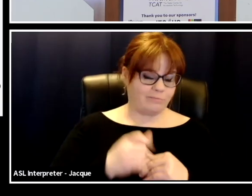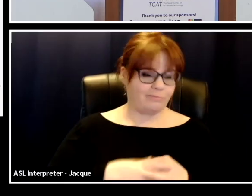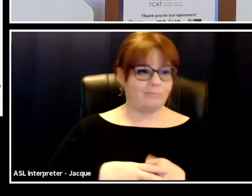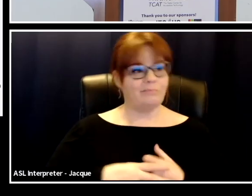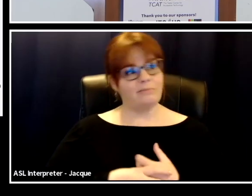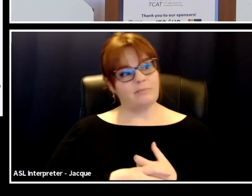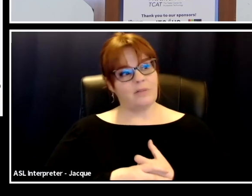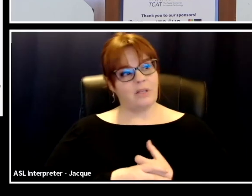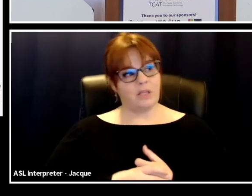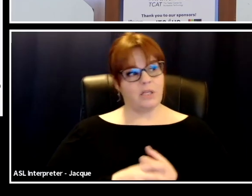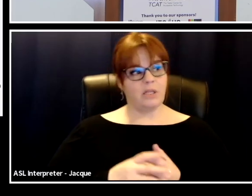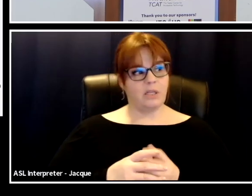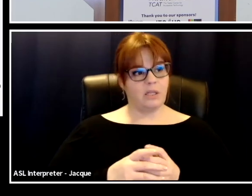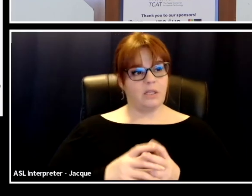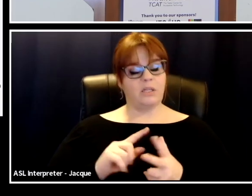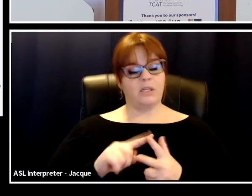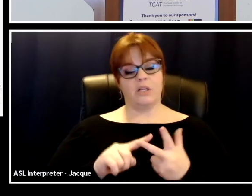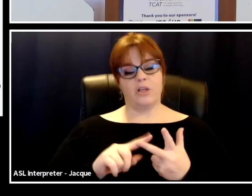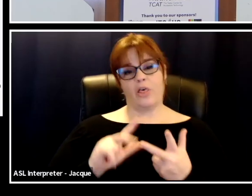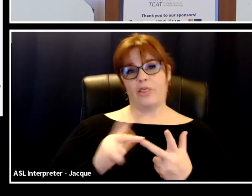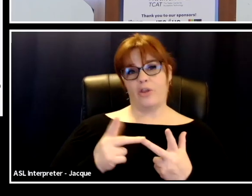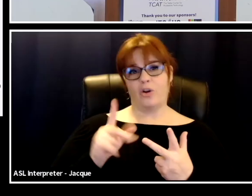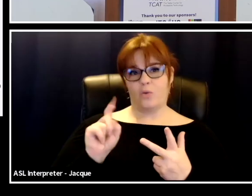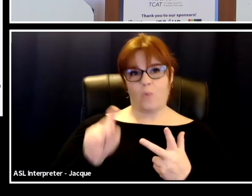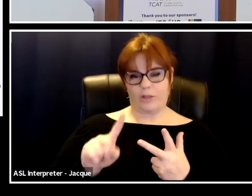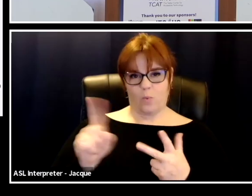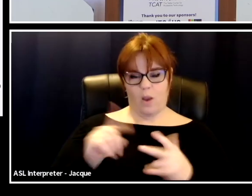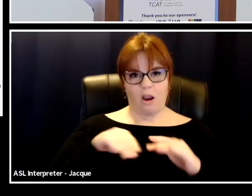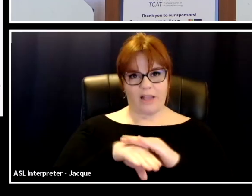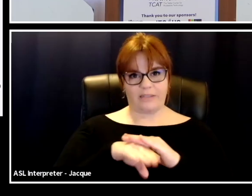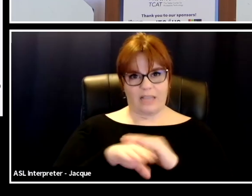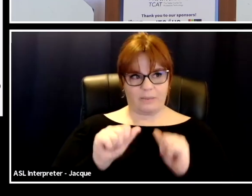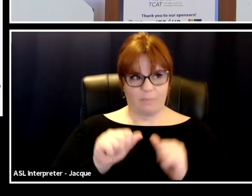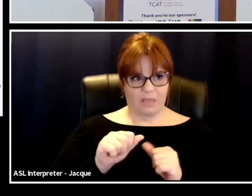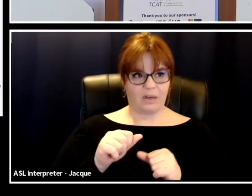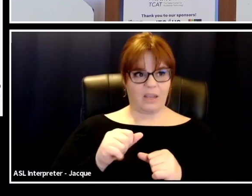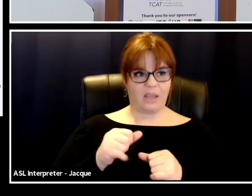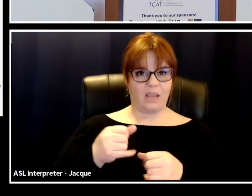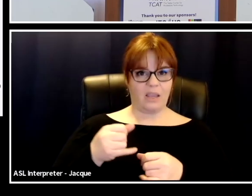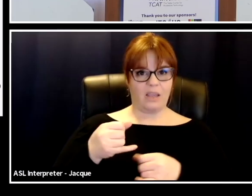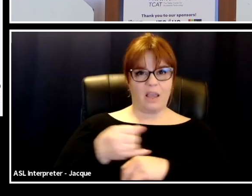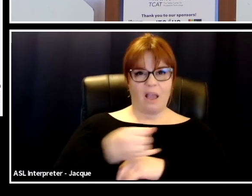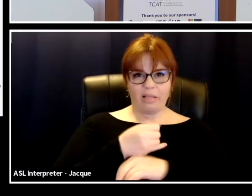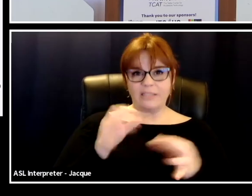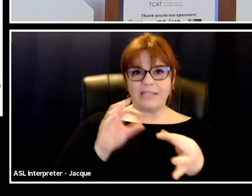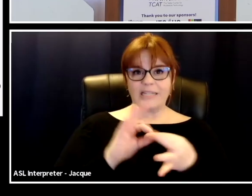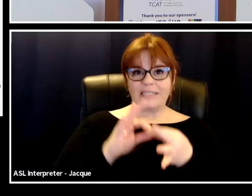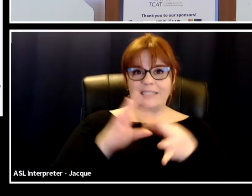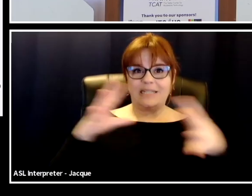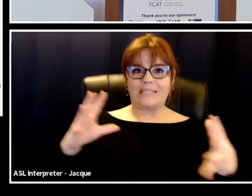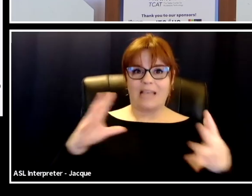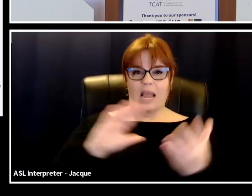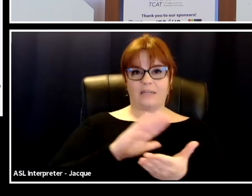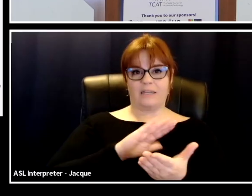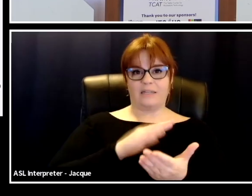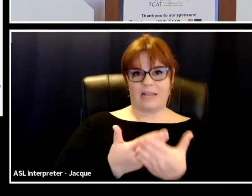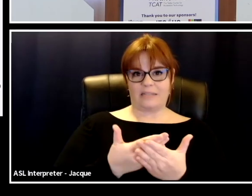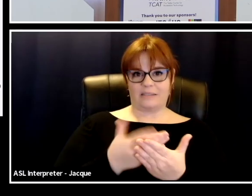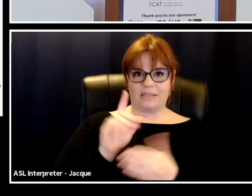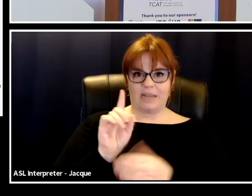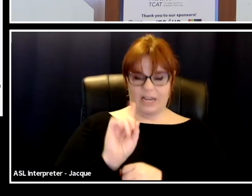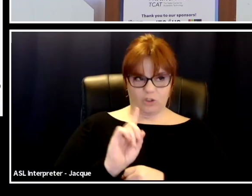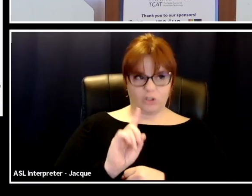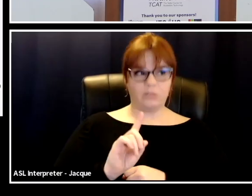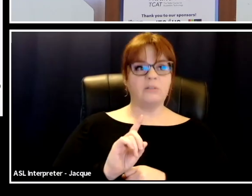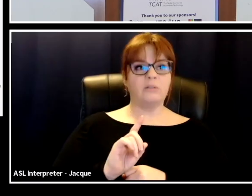not. The third question is, where are accessibility islands and disconnected destinations? So the kind of thing